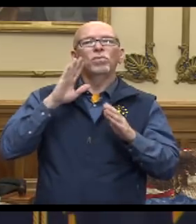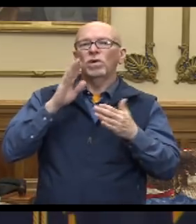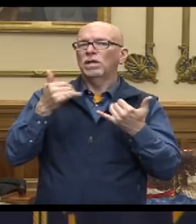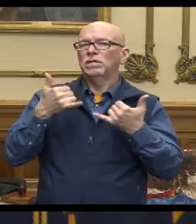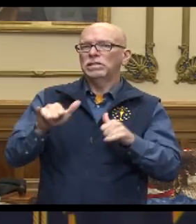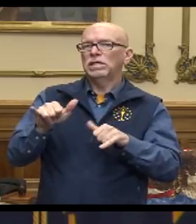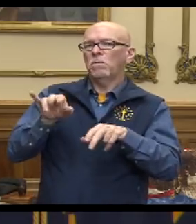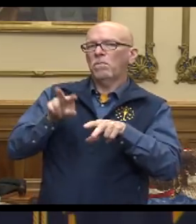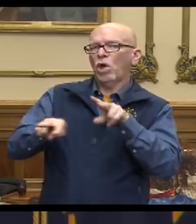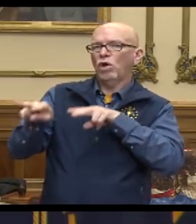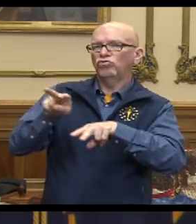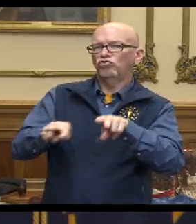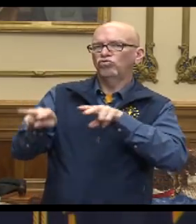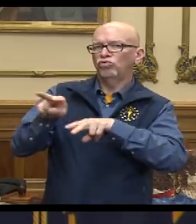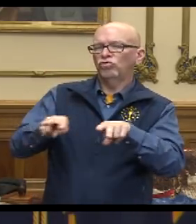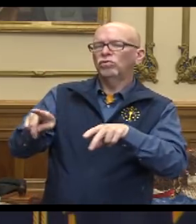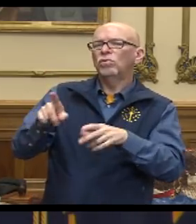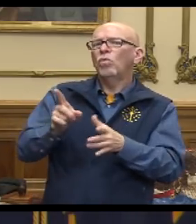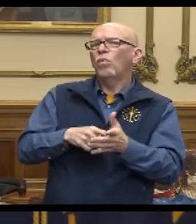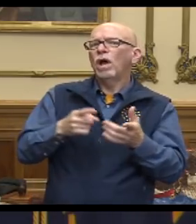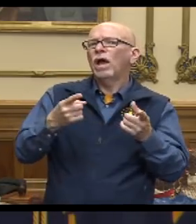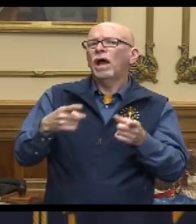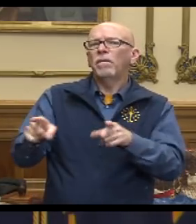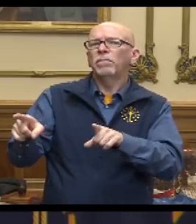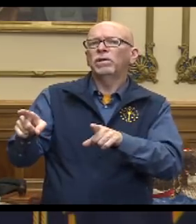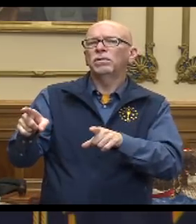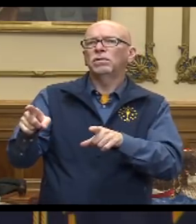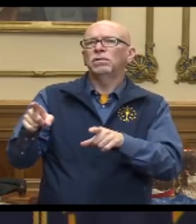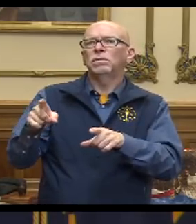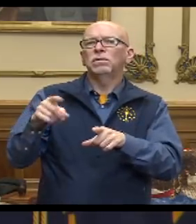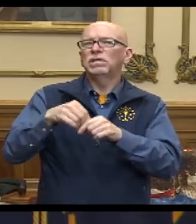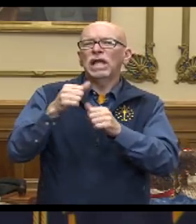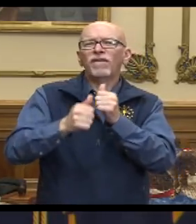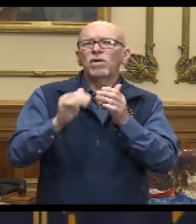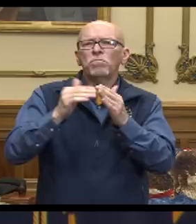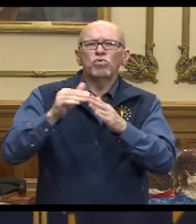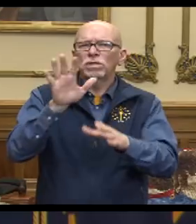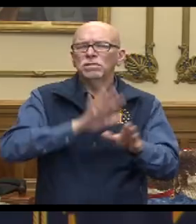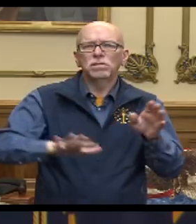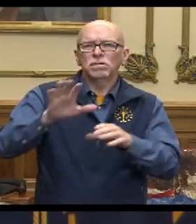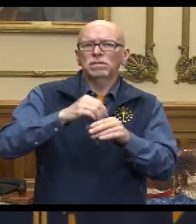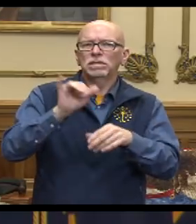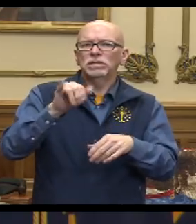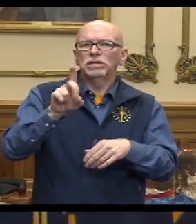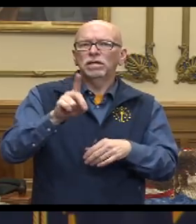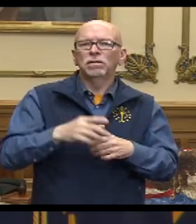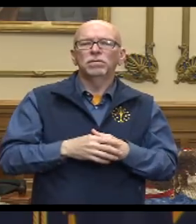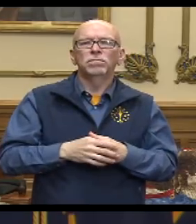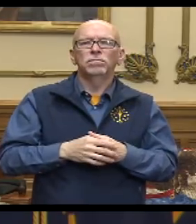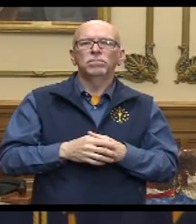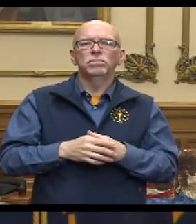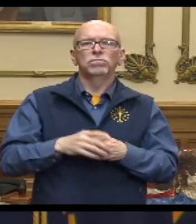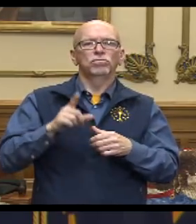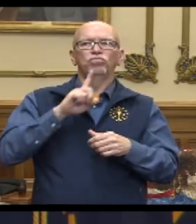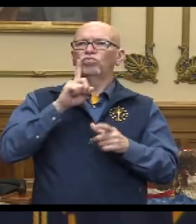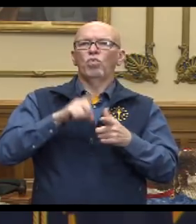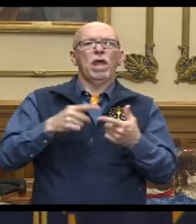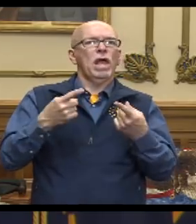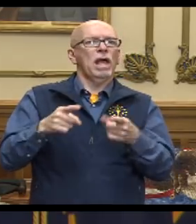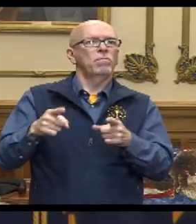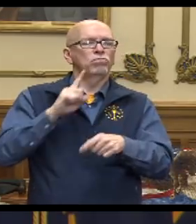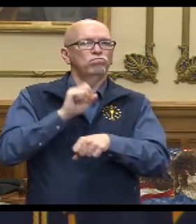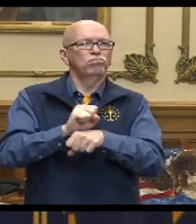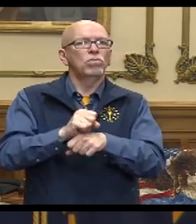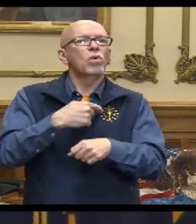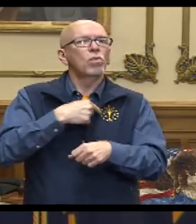constantly monitoring what is happening in every community across our state, real time. We